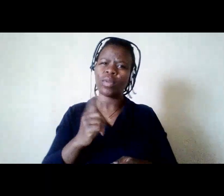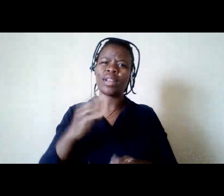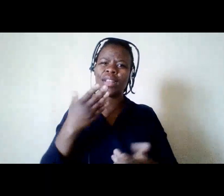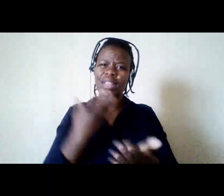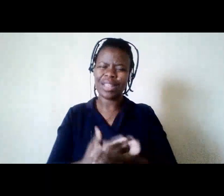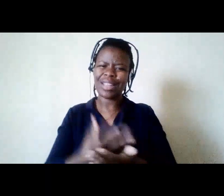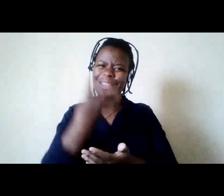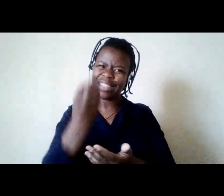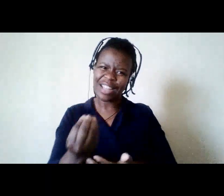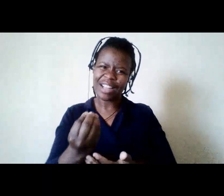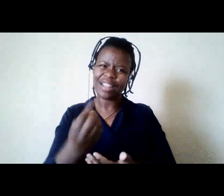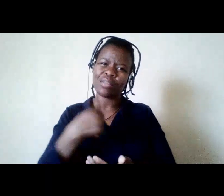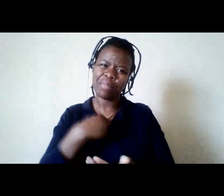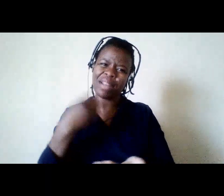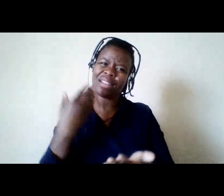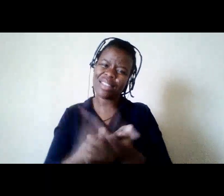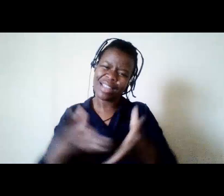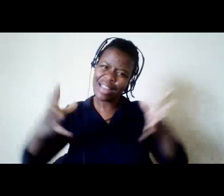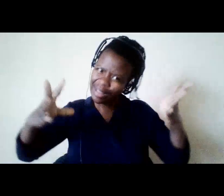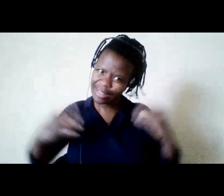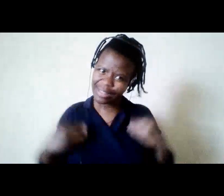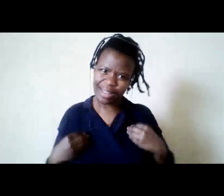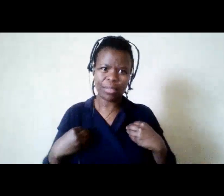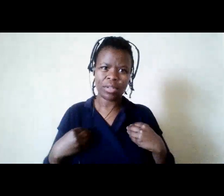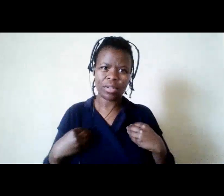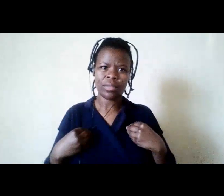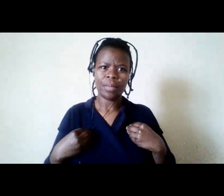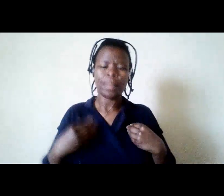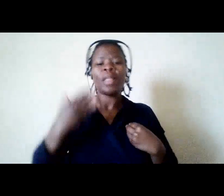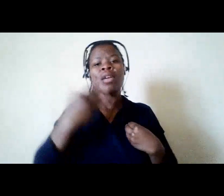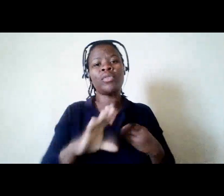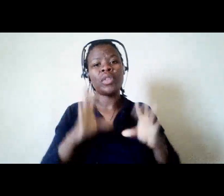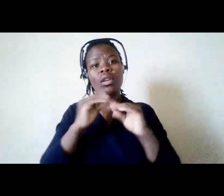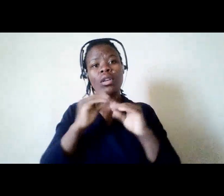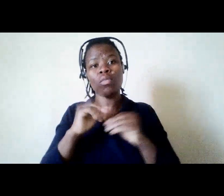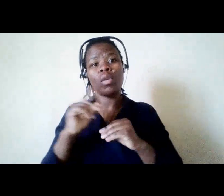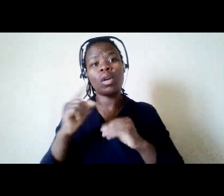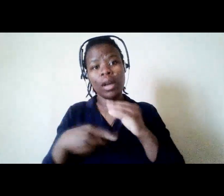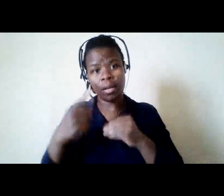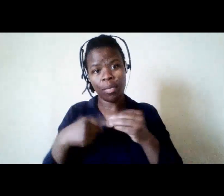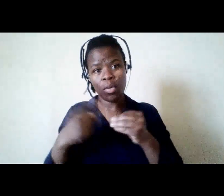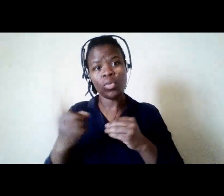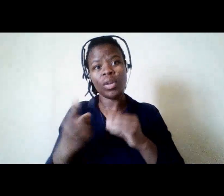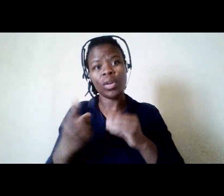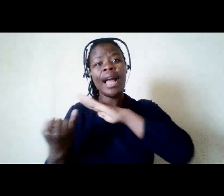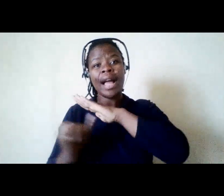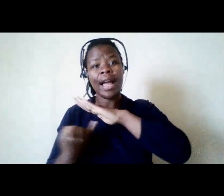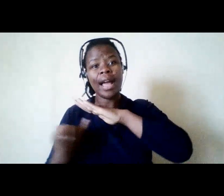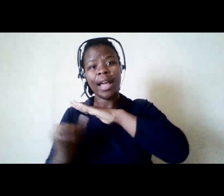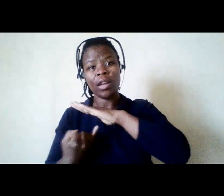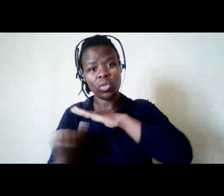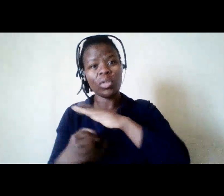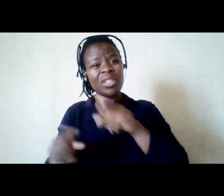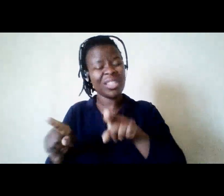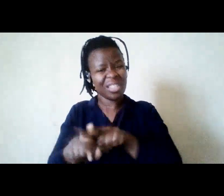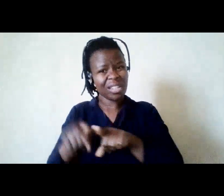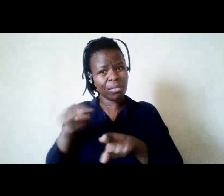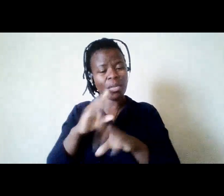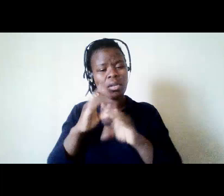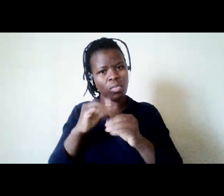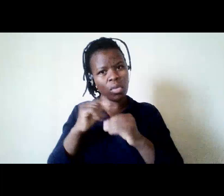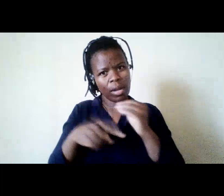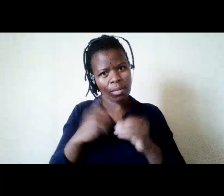accepted. And then when you spoke about the isolation, Eliz Marie in the video as well with Taryn du Toit speaks about